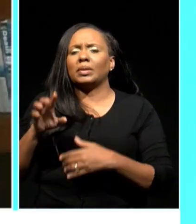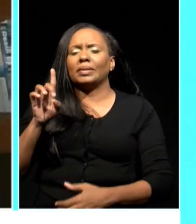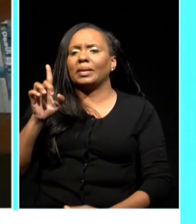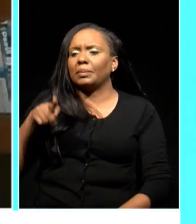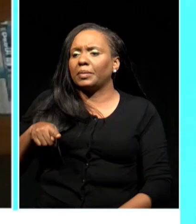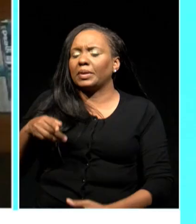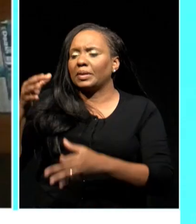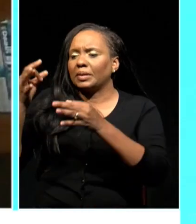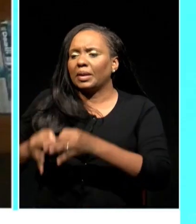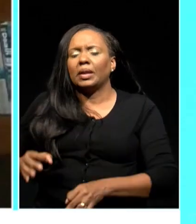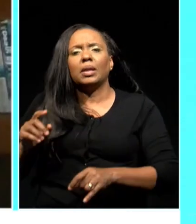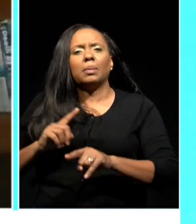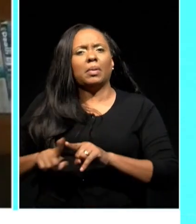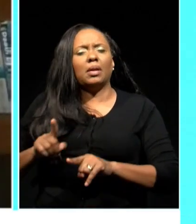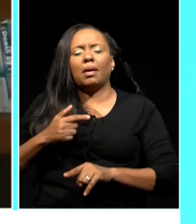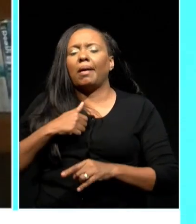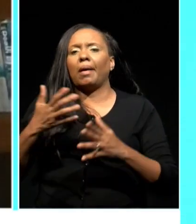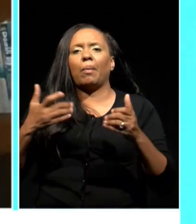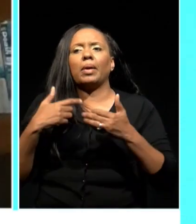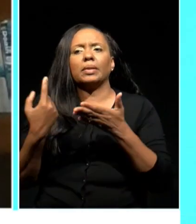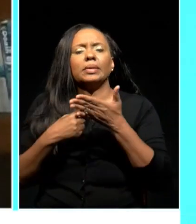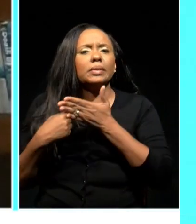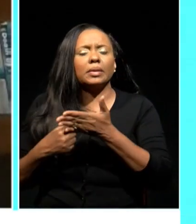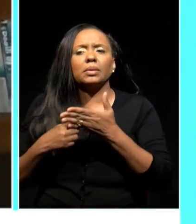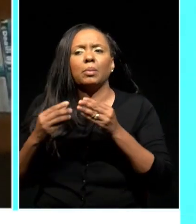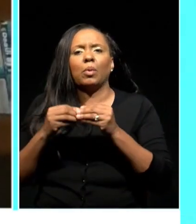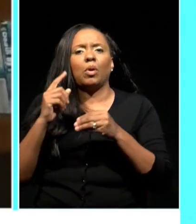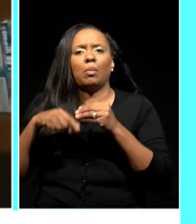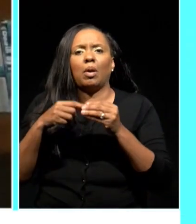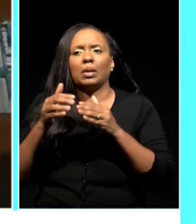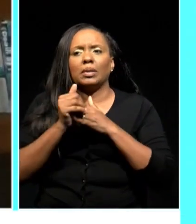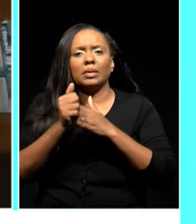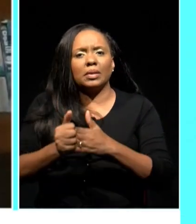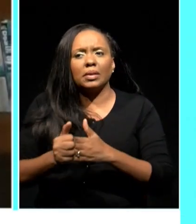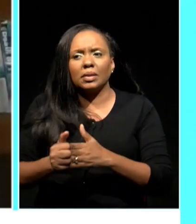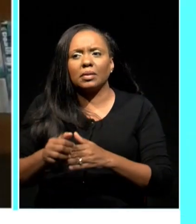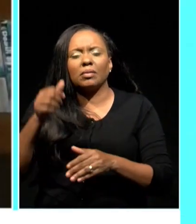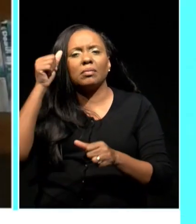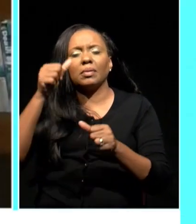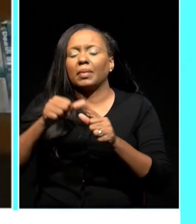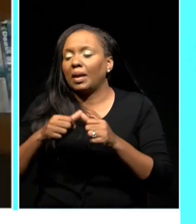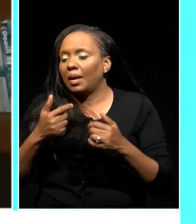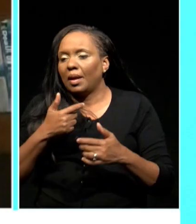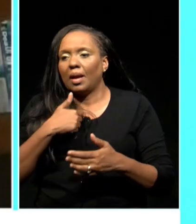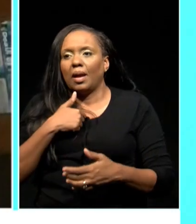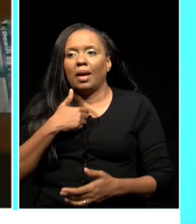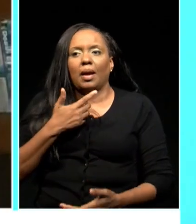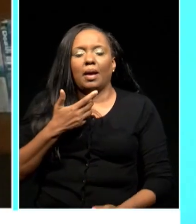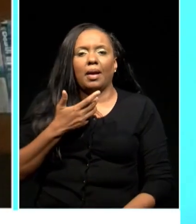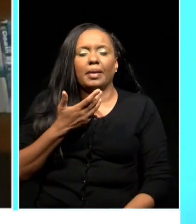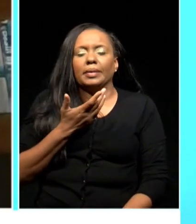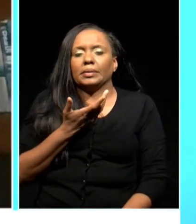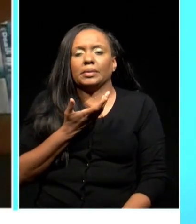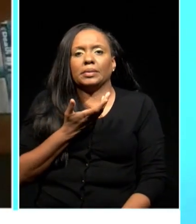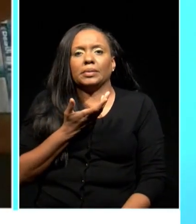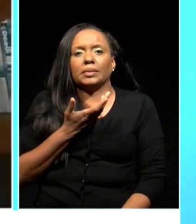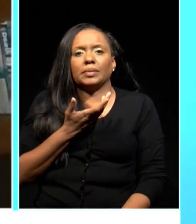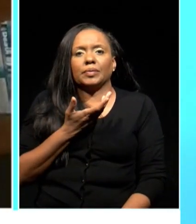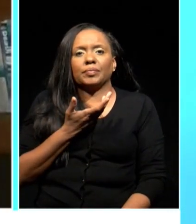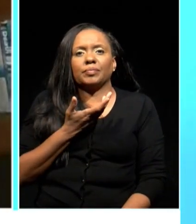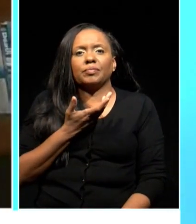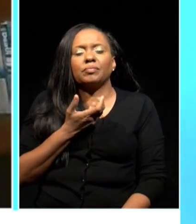want to suggest, though, in the larger discussion about leadership, remember she's facing a terrible handicap. I don't think we should be Yeah. underestimating